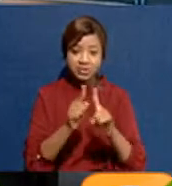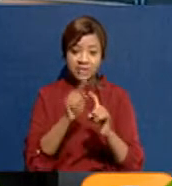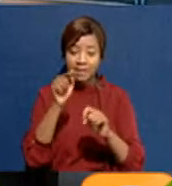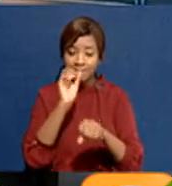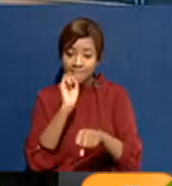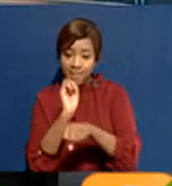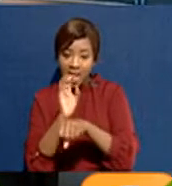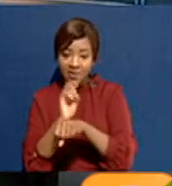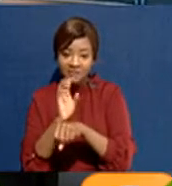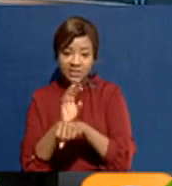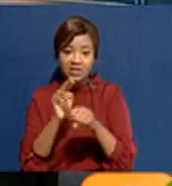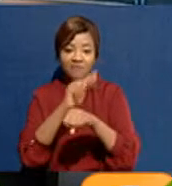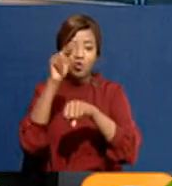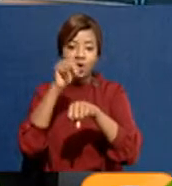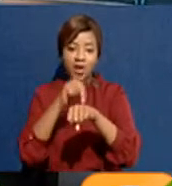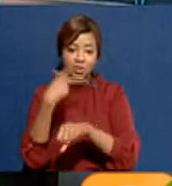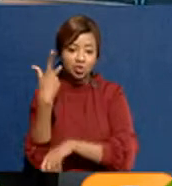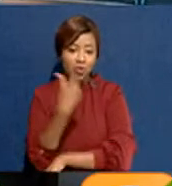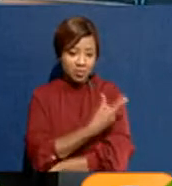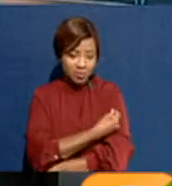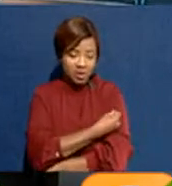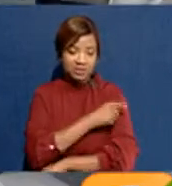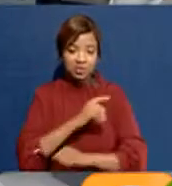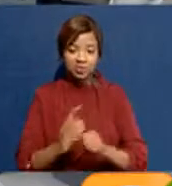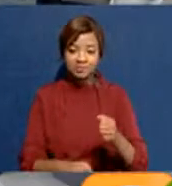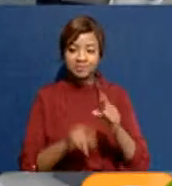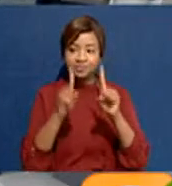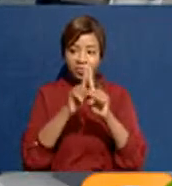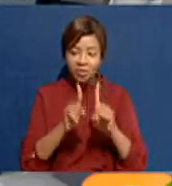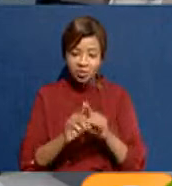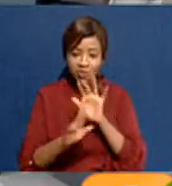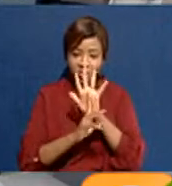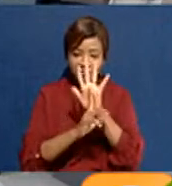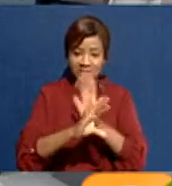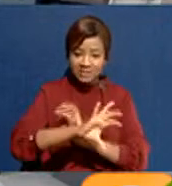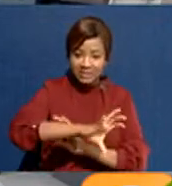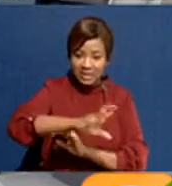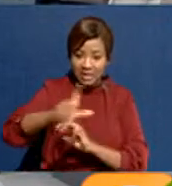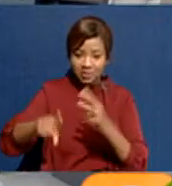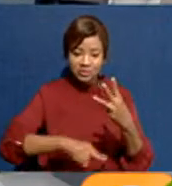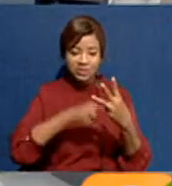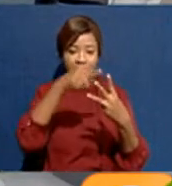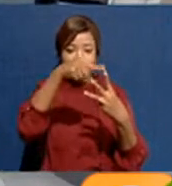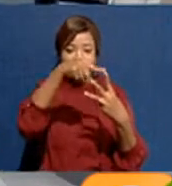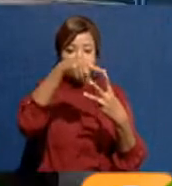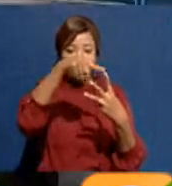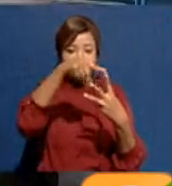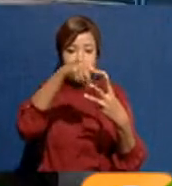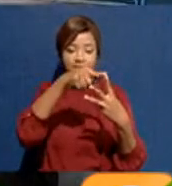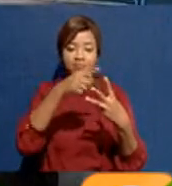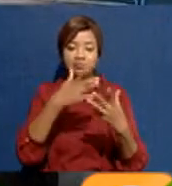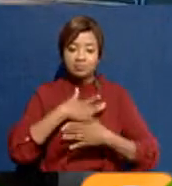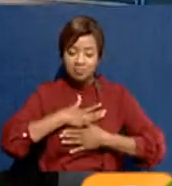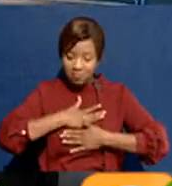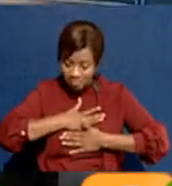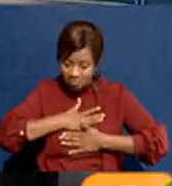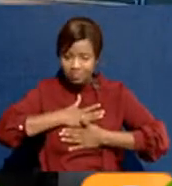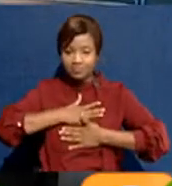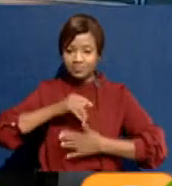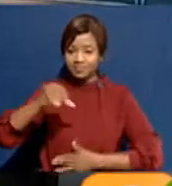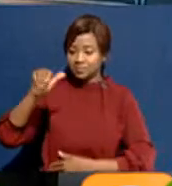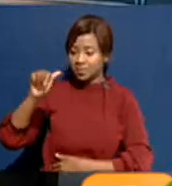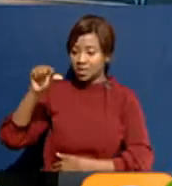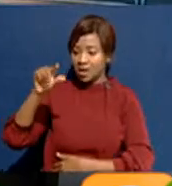and national immunization champion. And representing the County First Ladies Association is Her Excellency Agnes